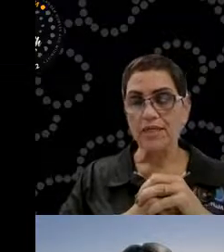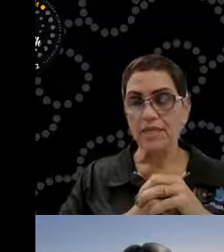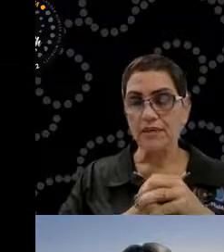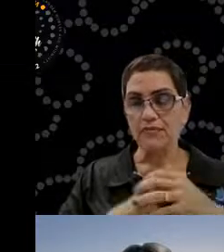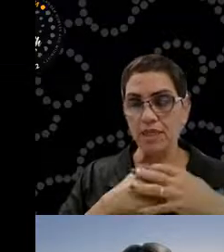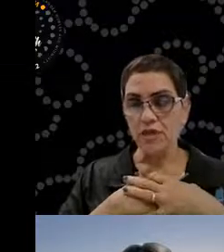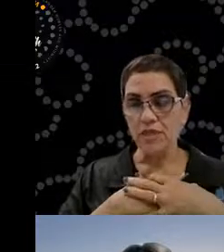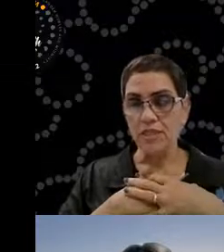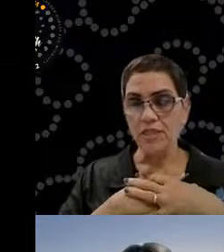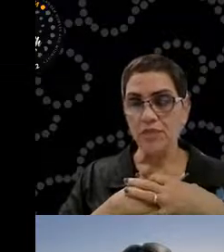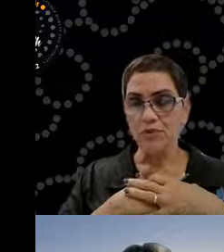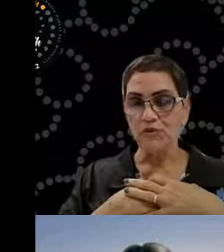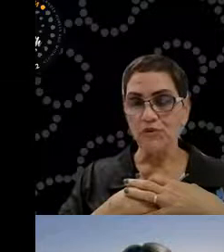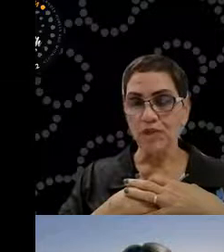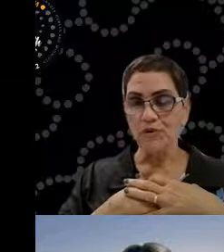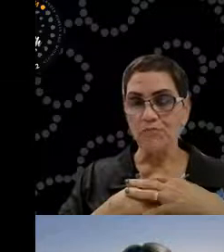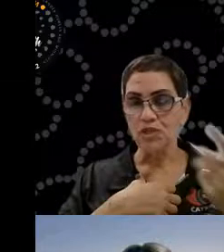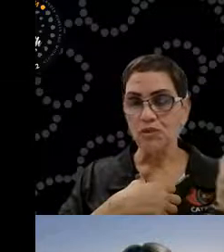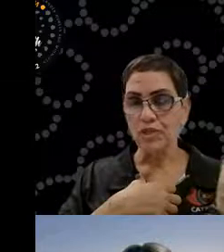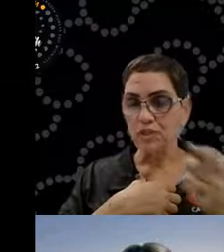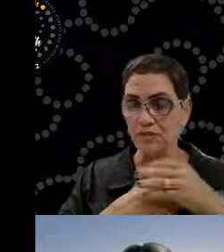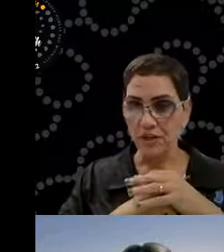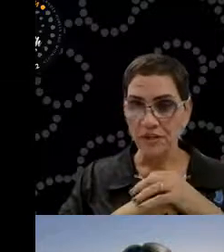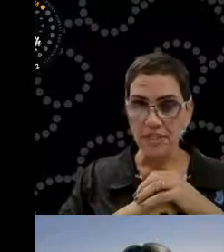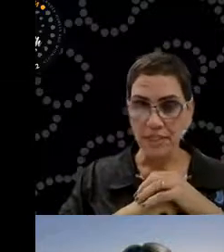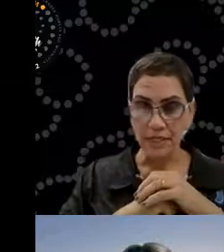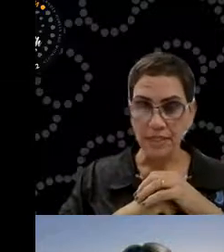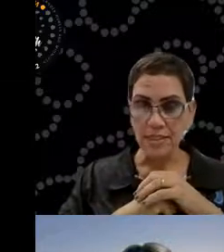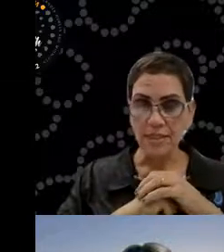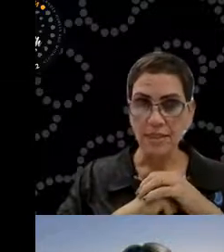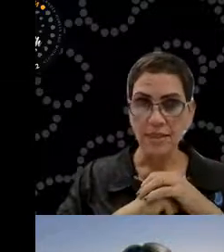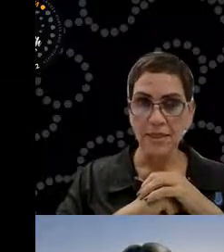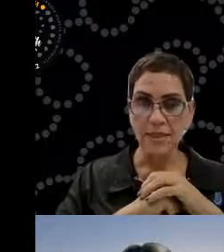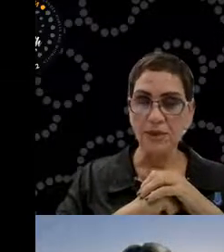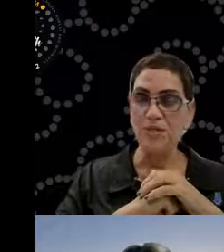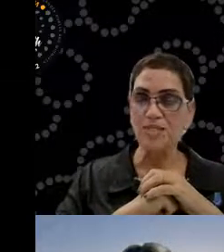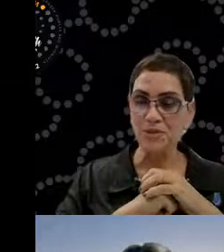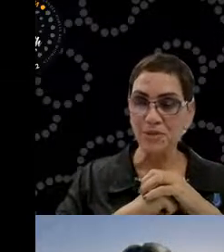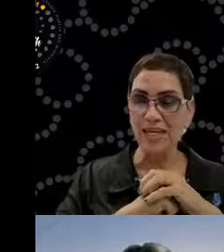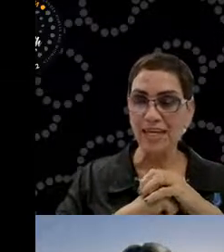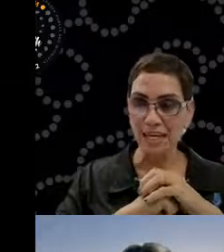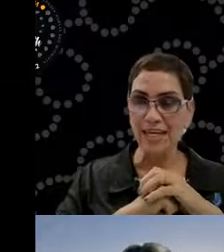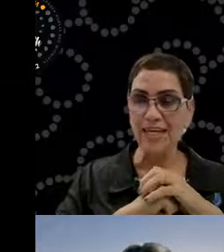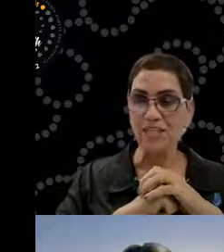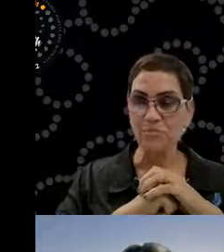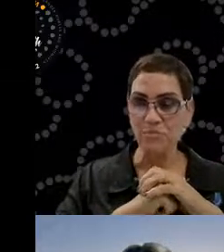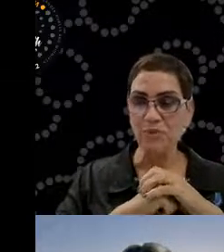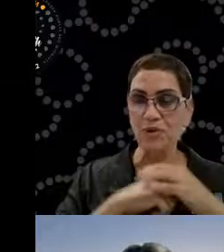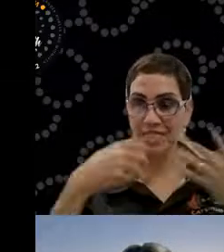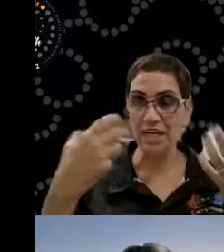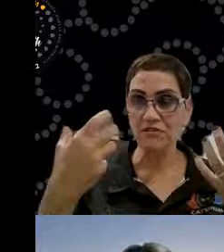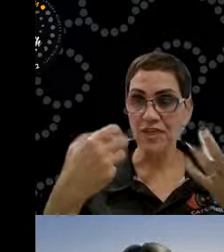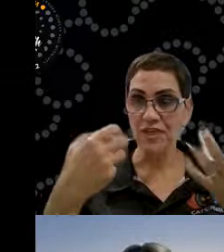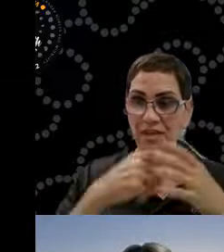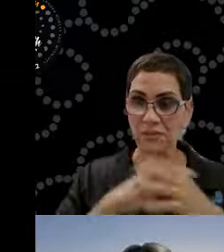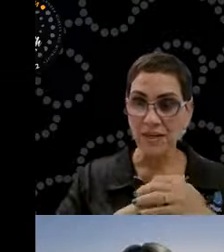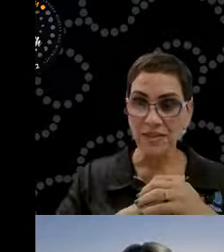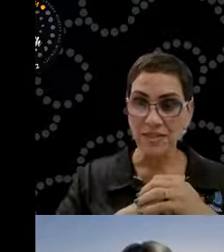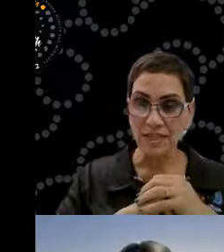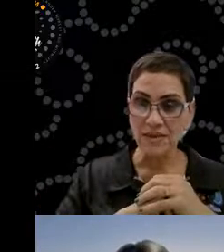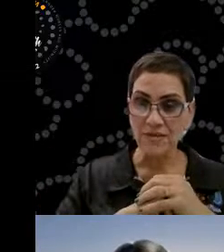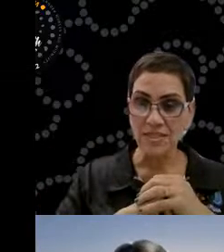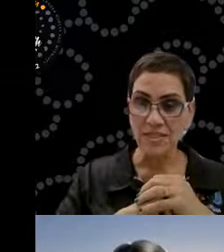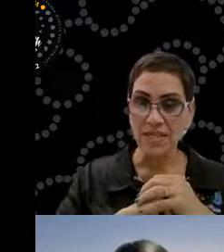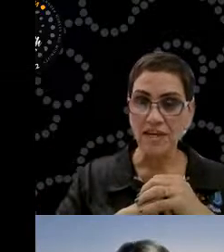to know, is that in nursing and midwifery, we've been doing this for 5 decades. yet we're still getting care that's not